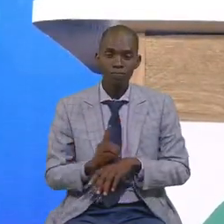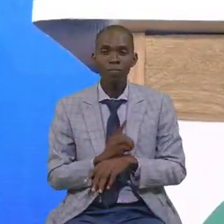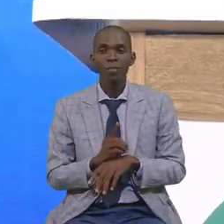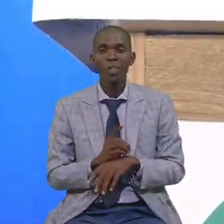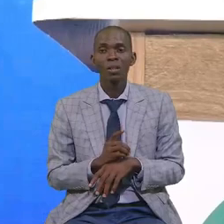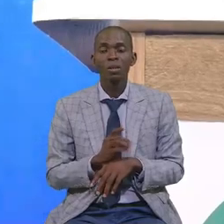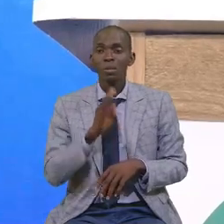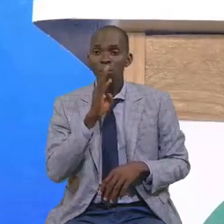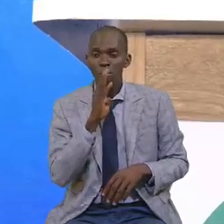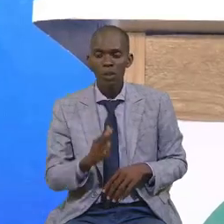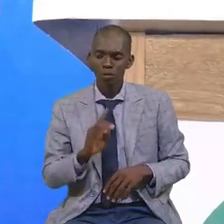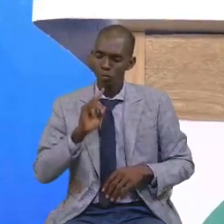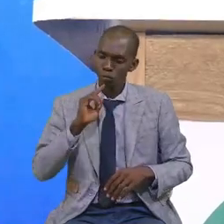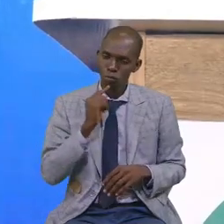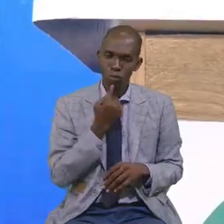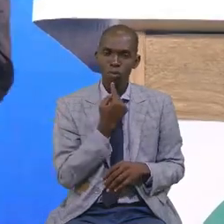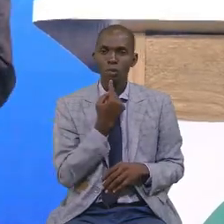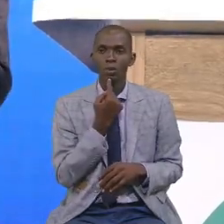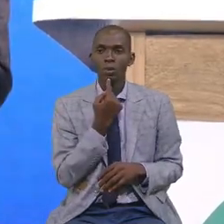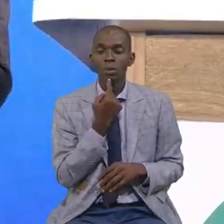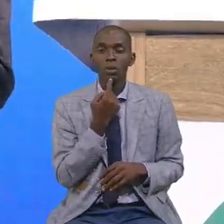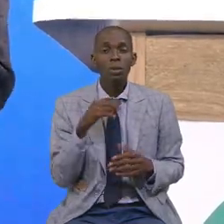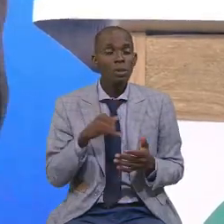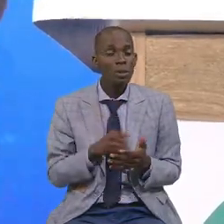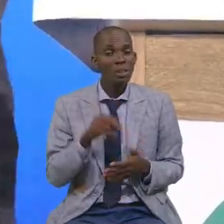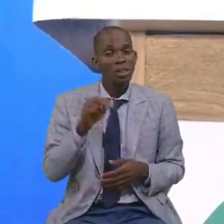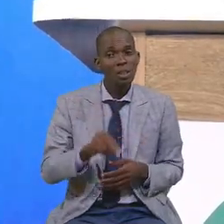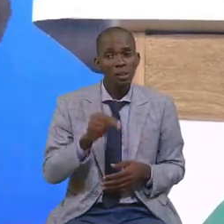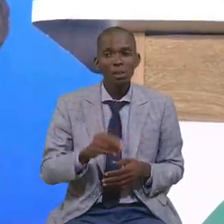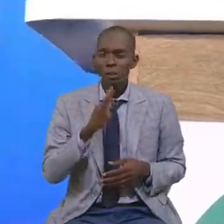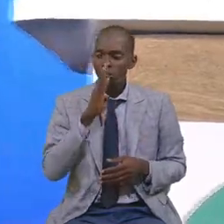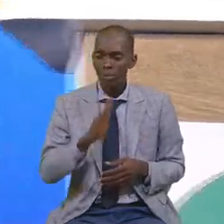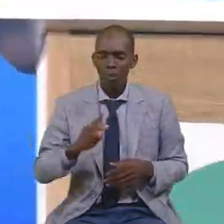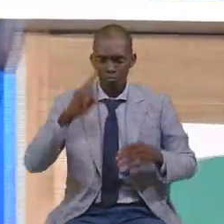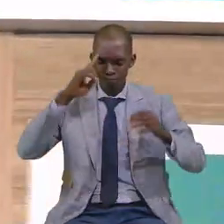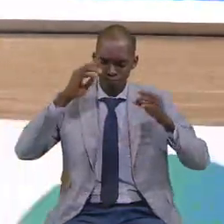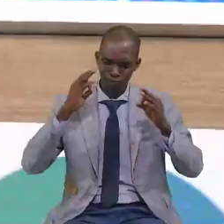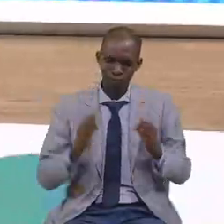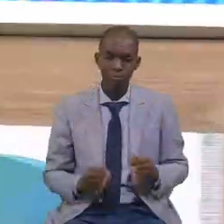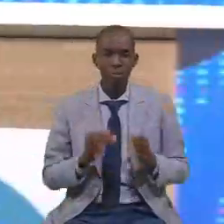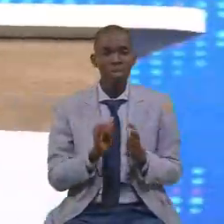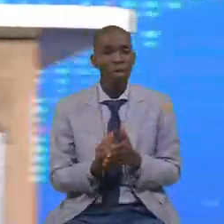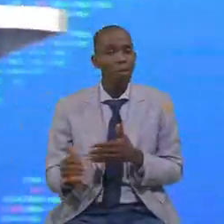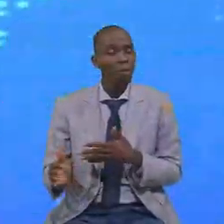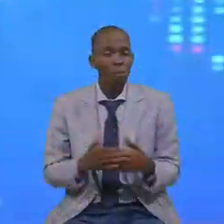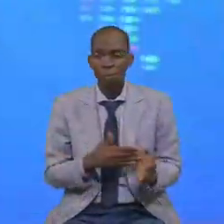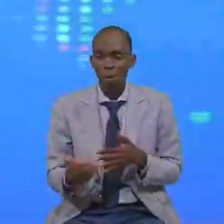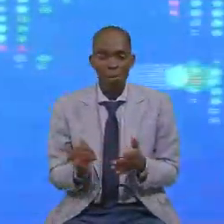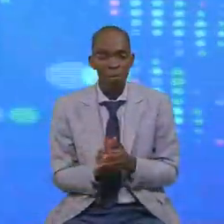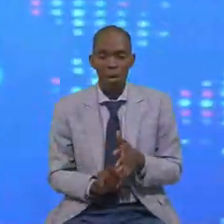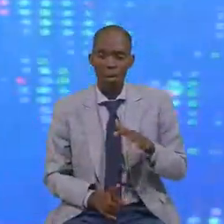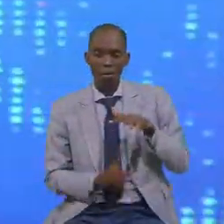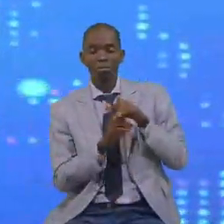being diligent, it means being determined that whatever comes,